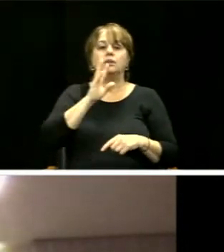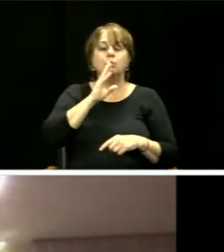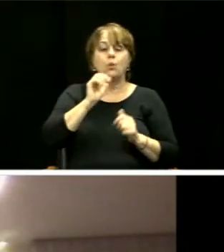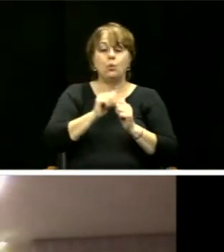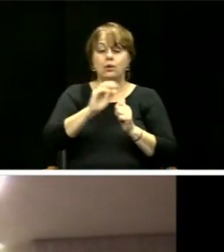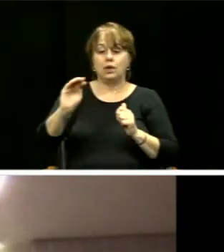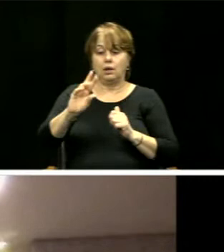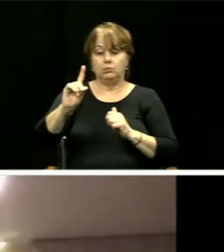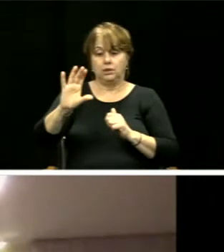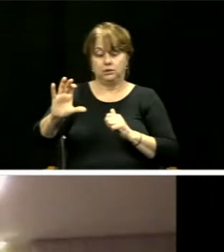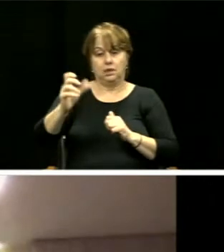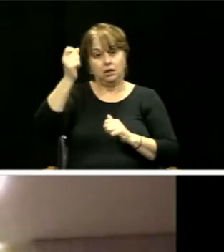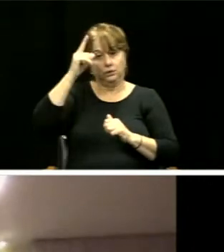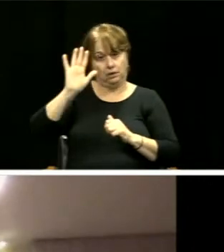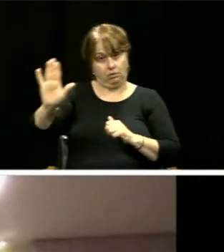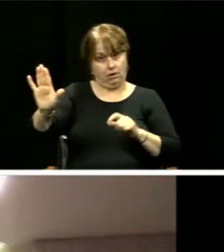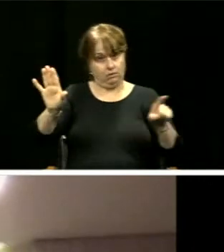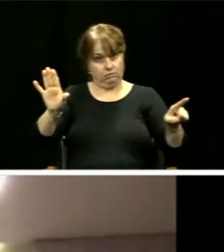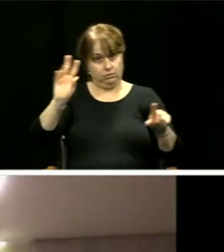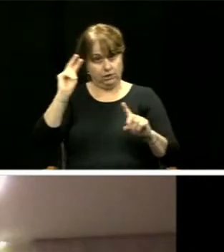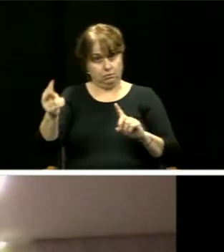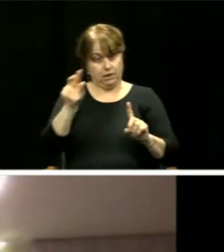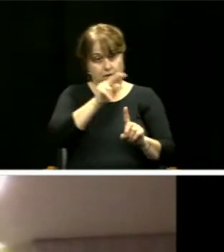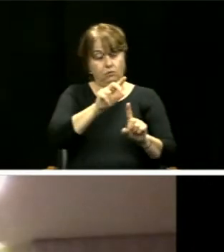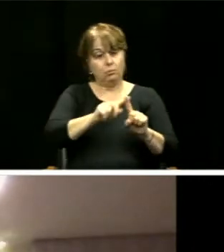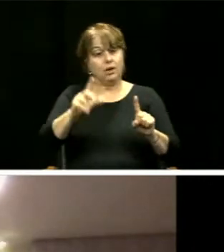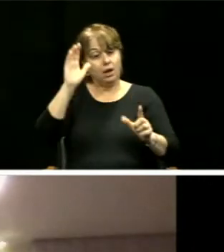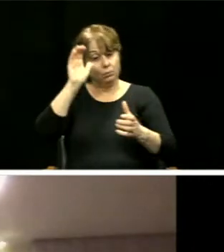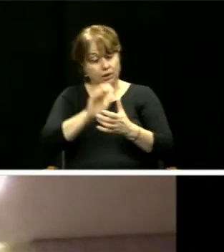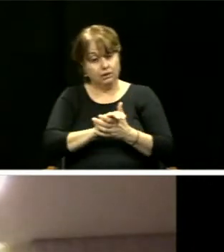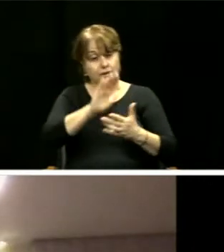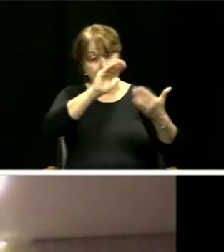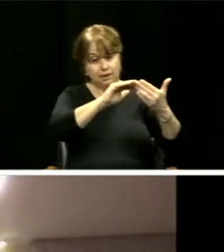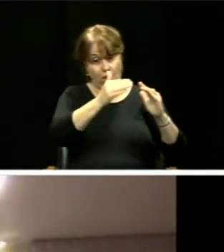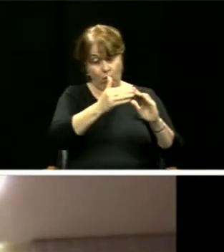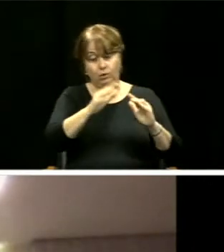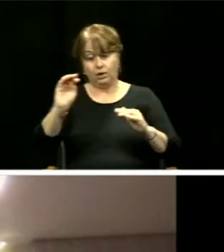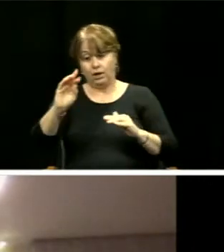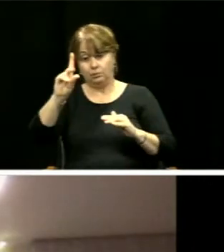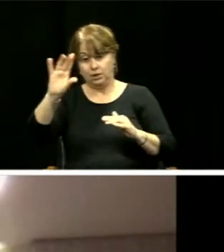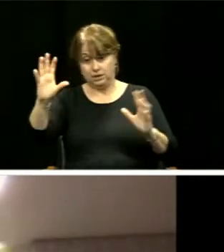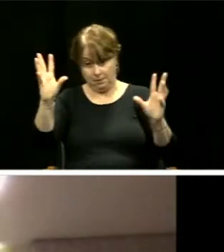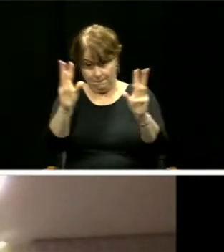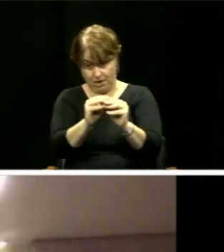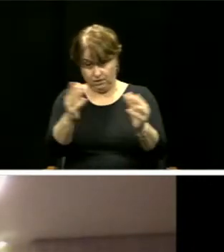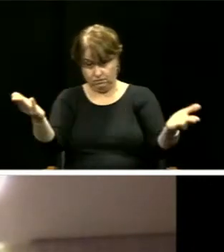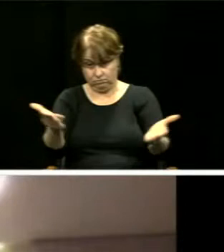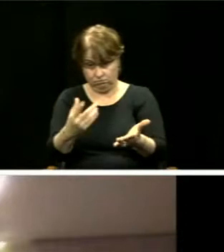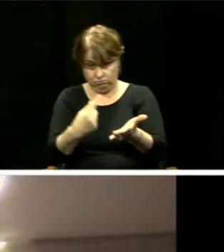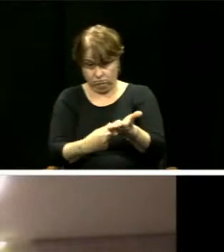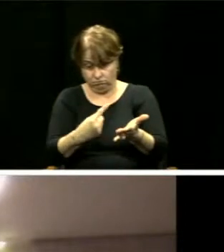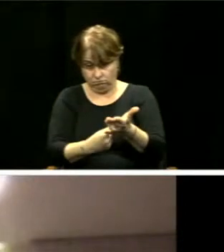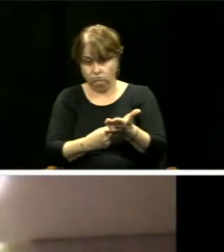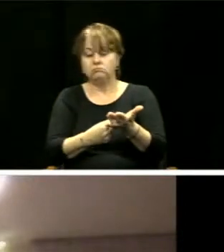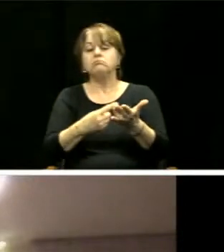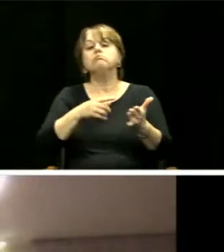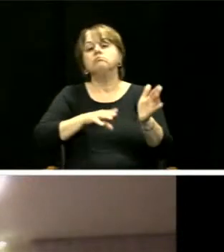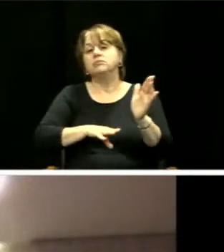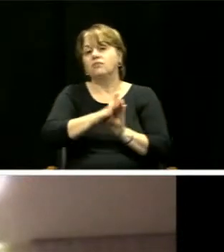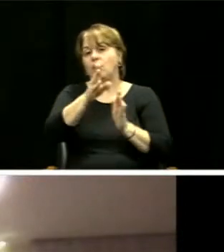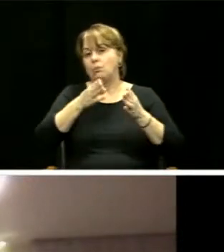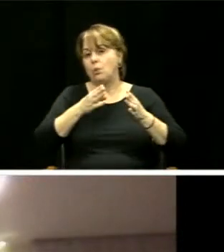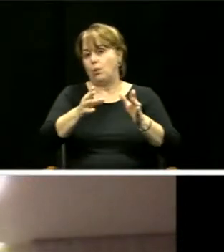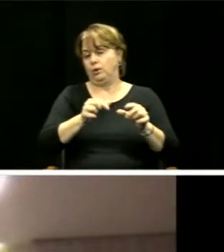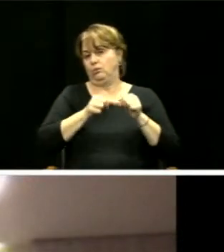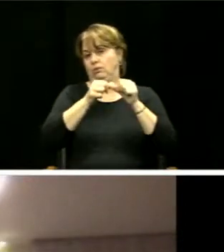understand their point. I really believe that the town and the MDC need to meet, and we need to come up with a way to continue this program, to get it back